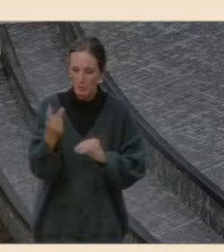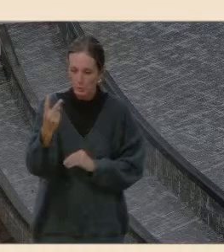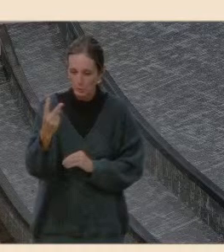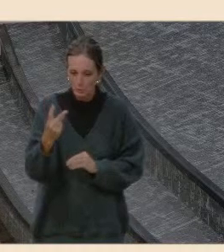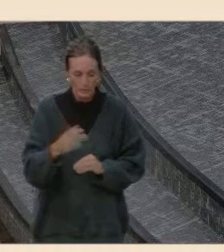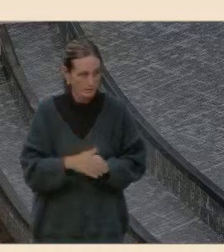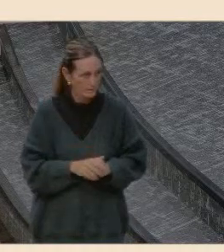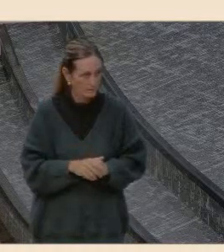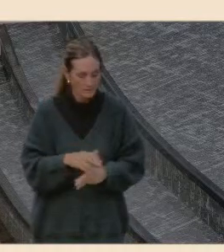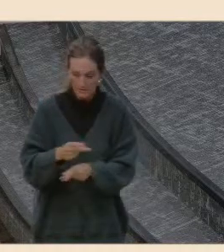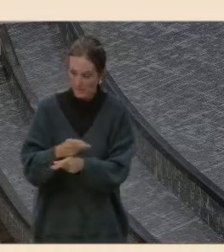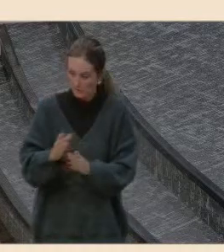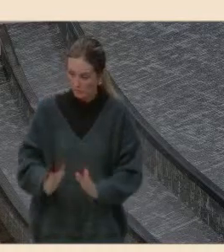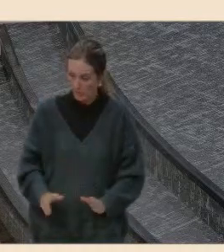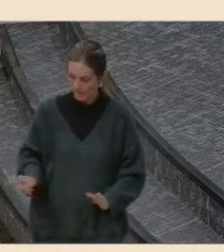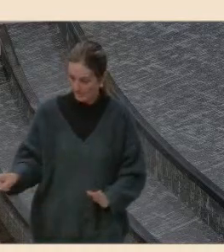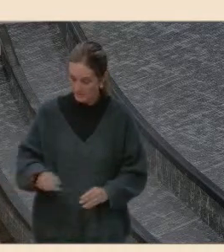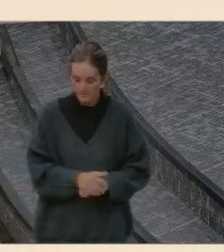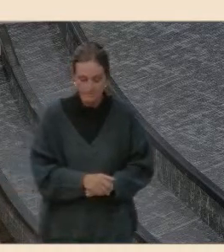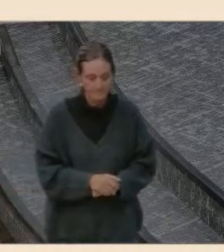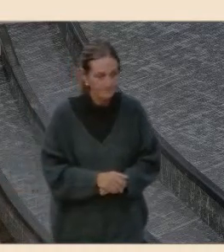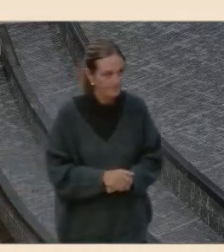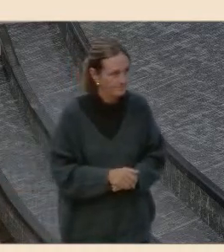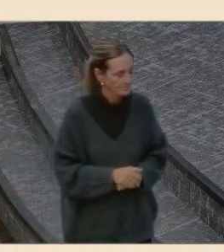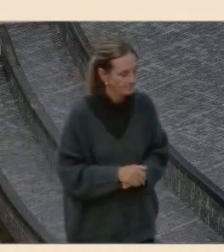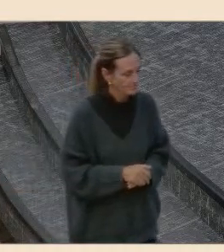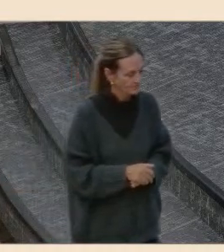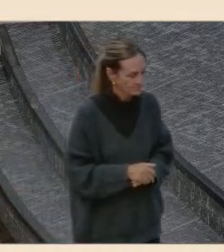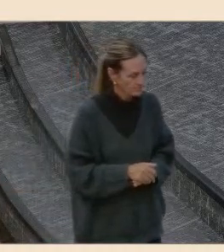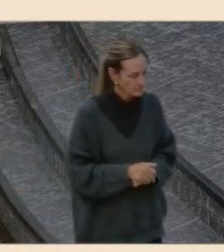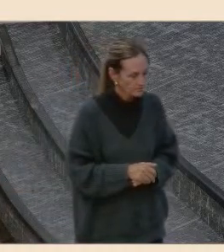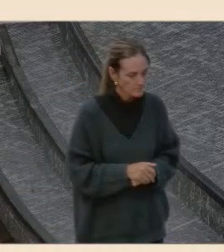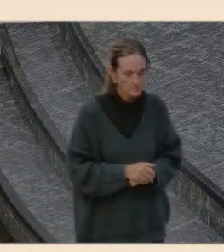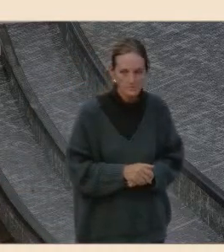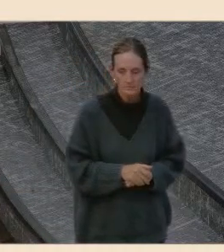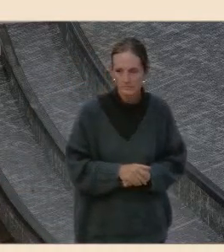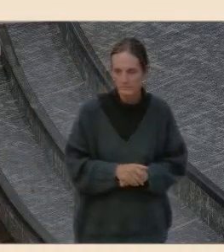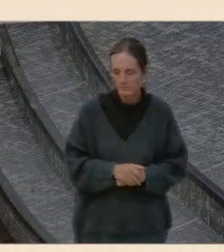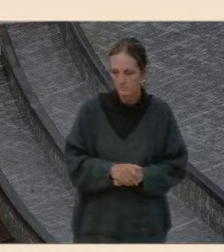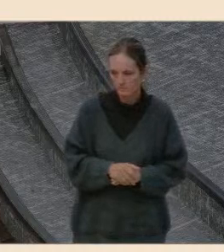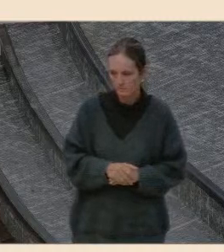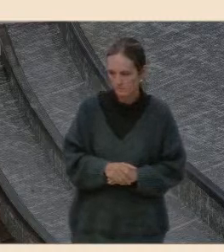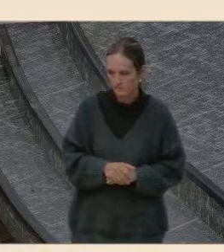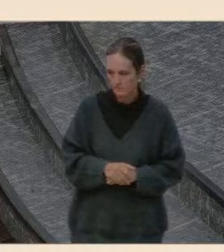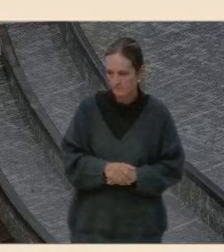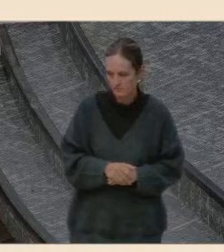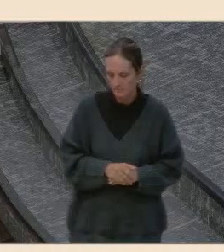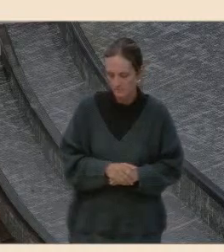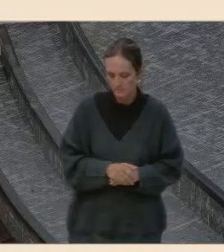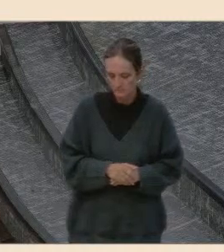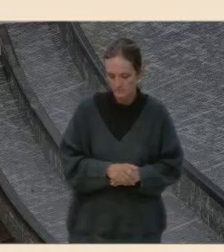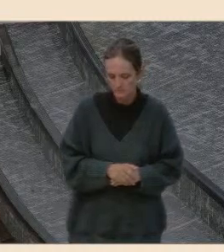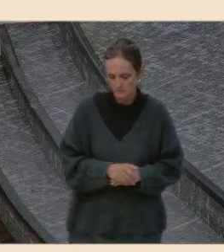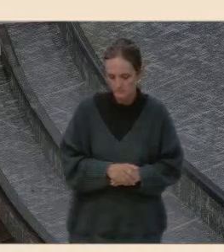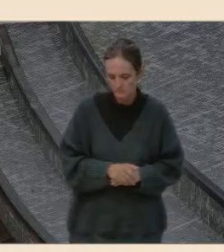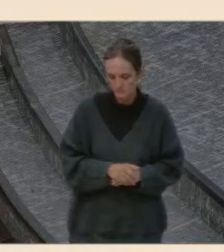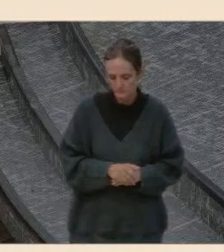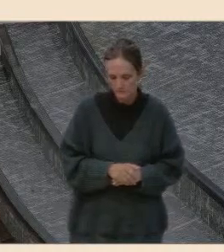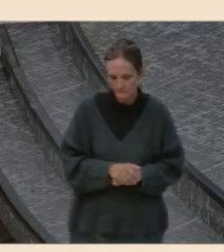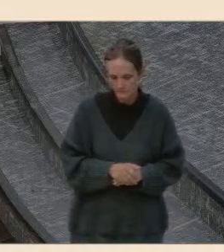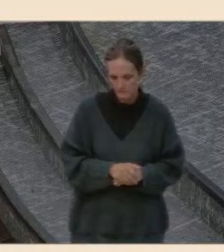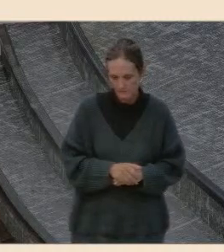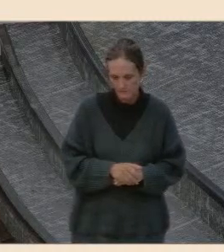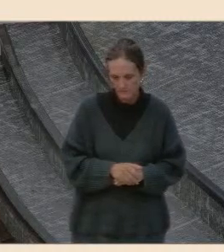Thomas? Yes, ma'am, Dr. Gant, it would be my recommendation that the personnel report and the